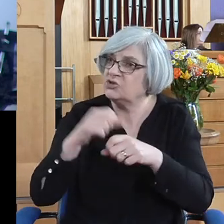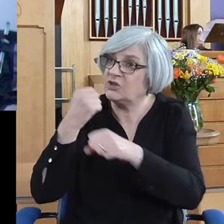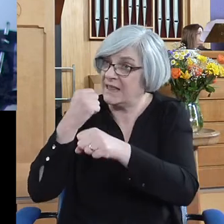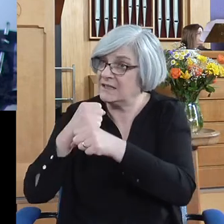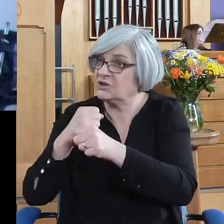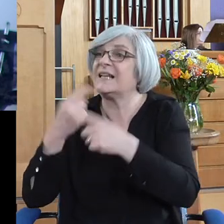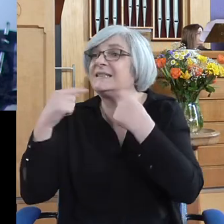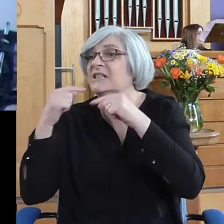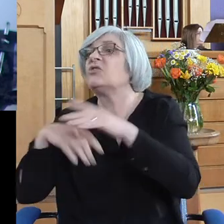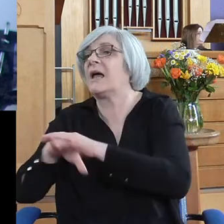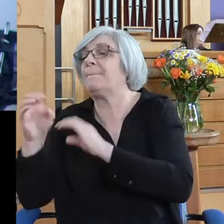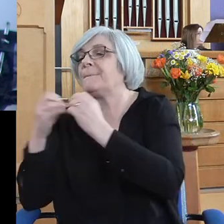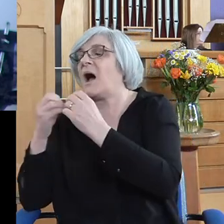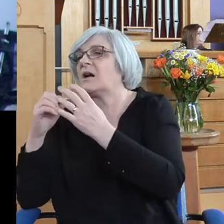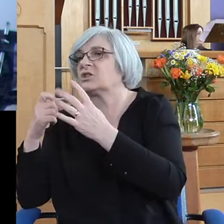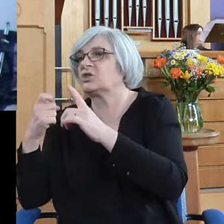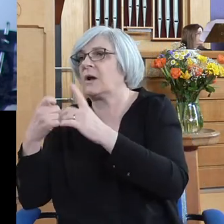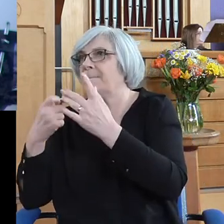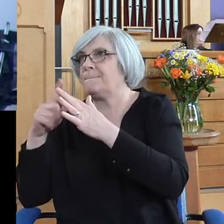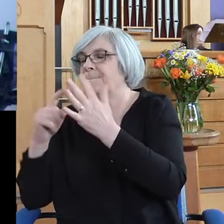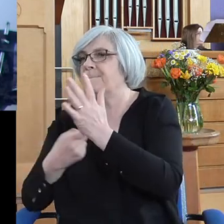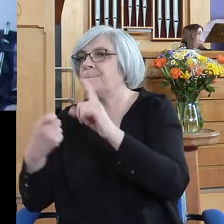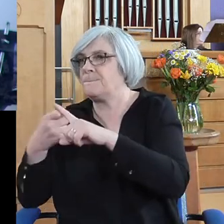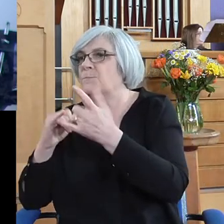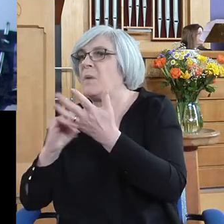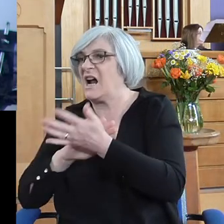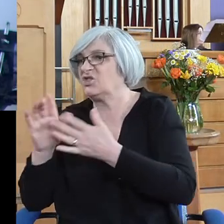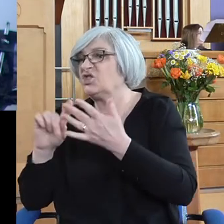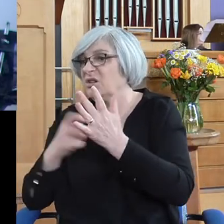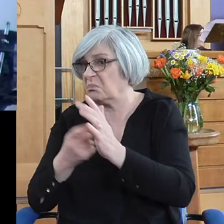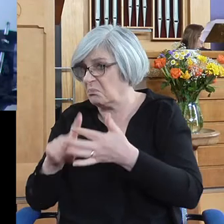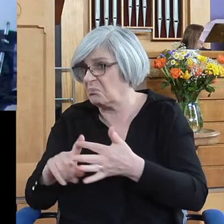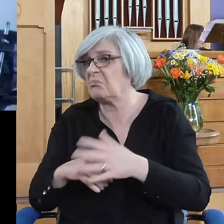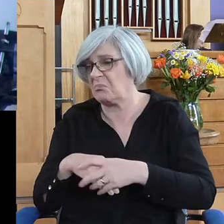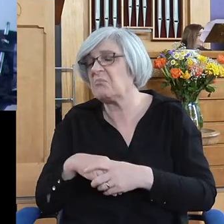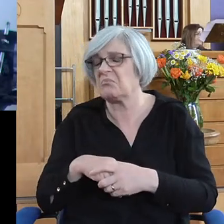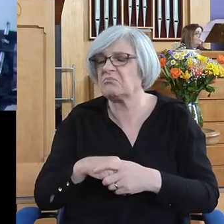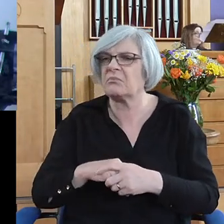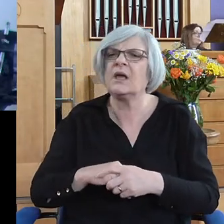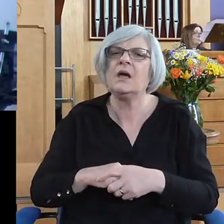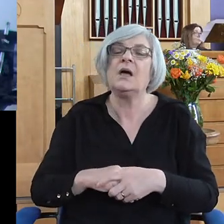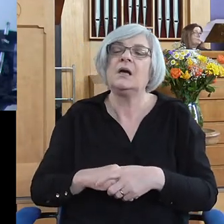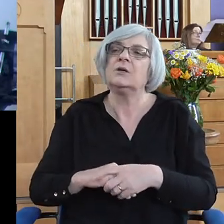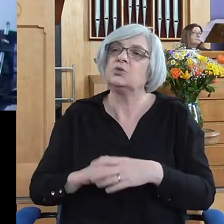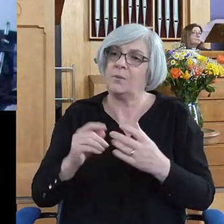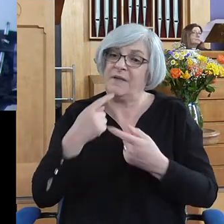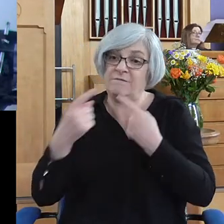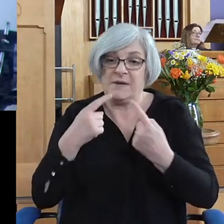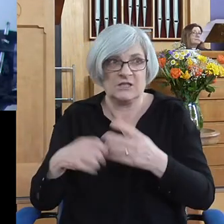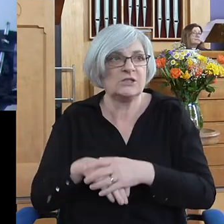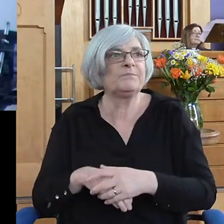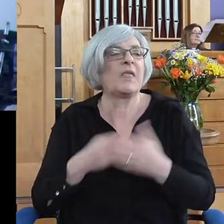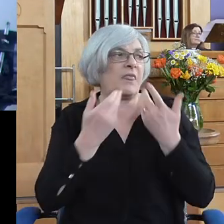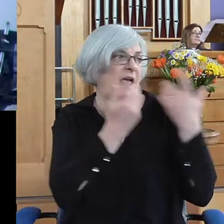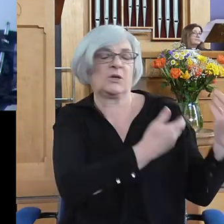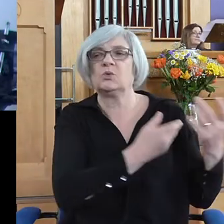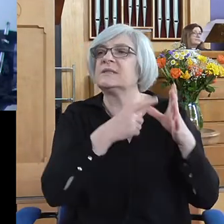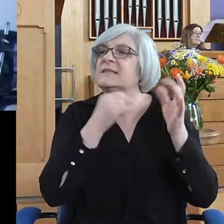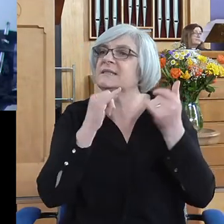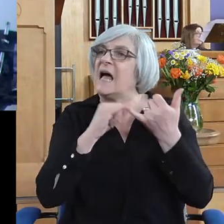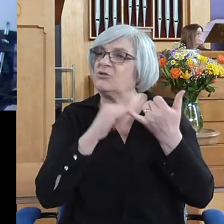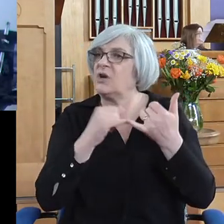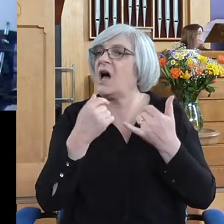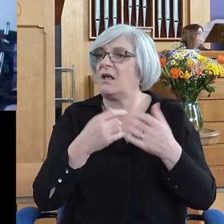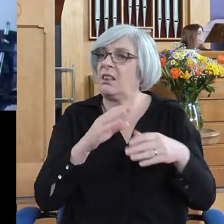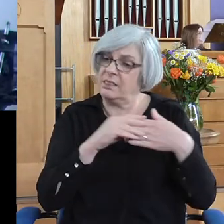So, our notice is, thanks first of all to Sandra for being here today and for leading us in worship. And